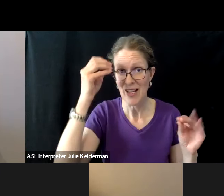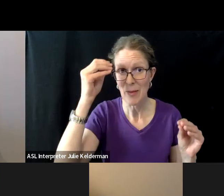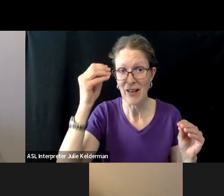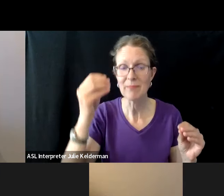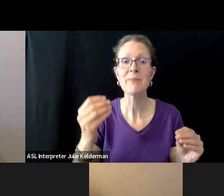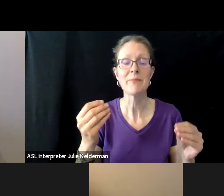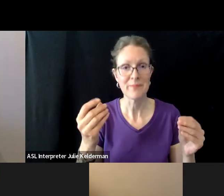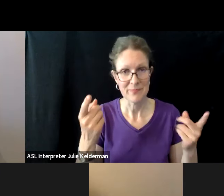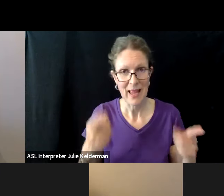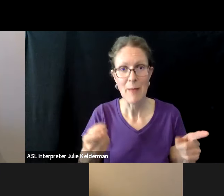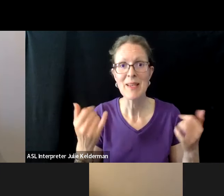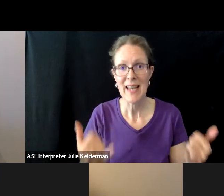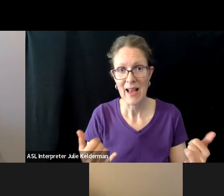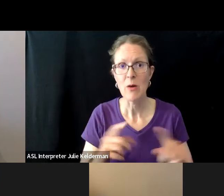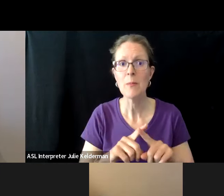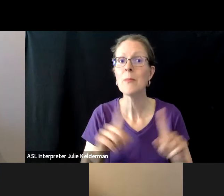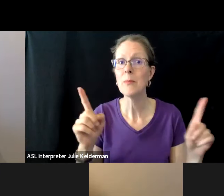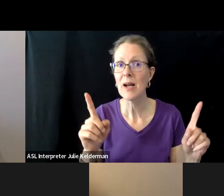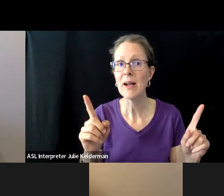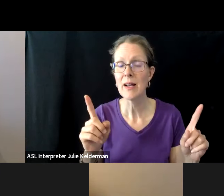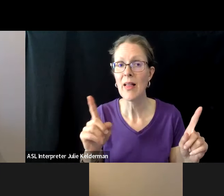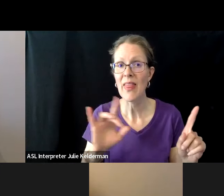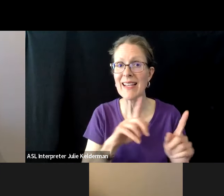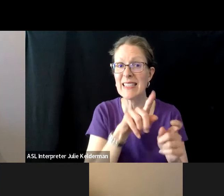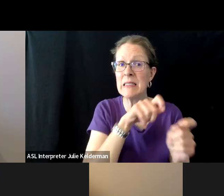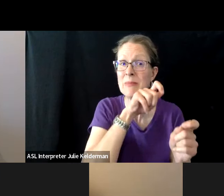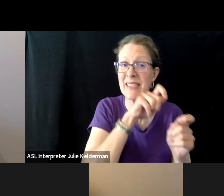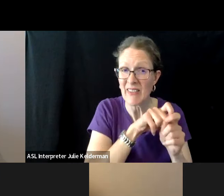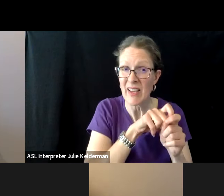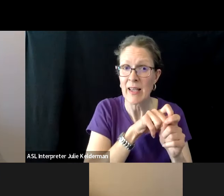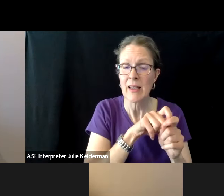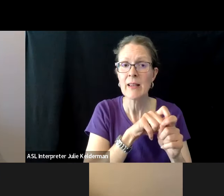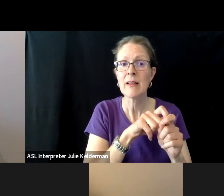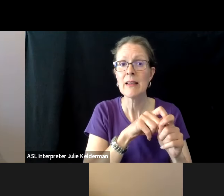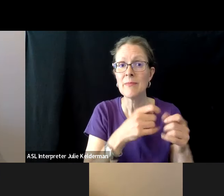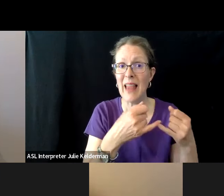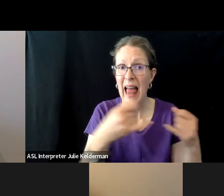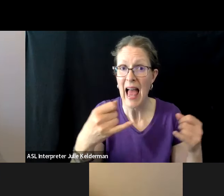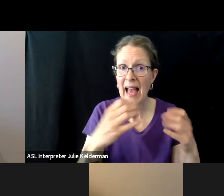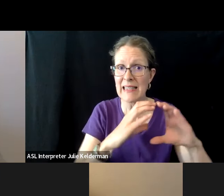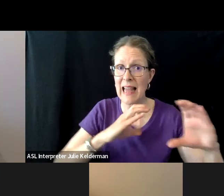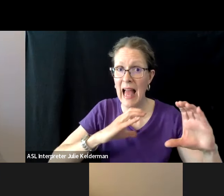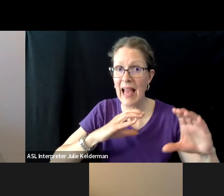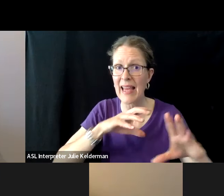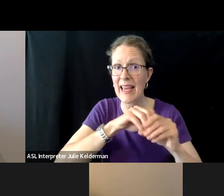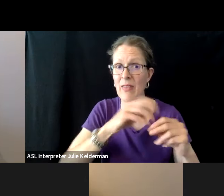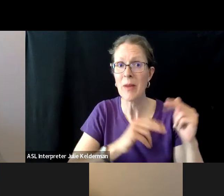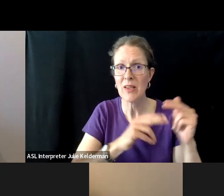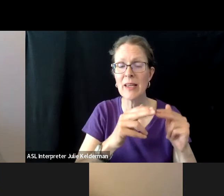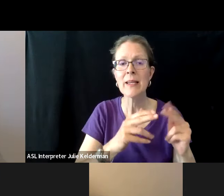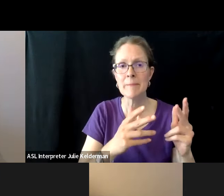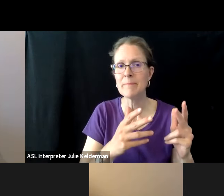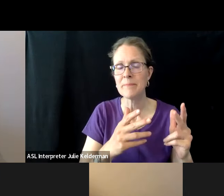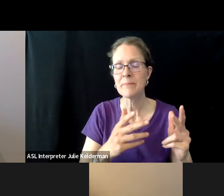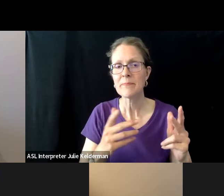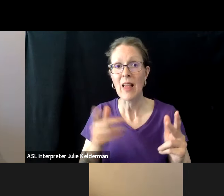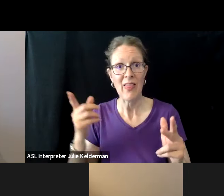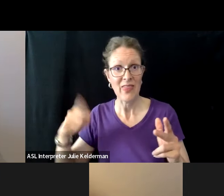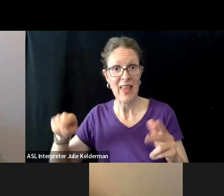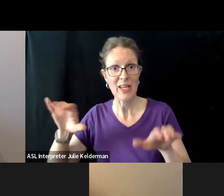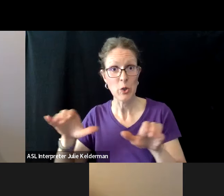the conversation, but the specific kind of lines into the building, but they do that analysis early on, and they have started that analysis.